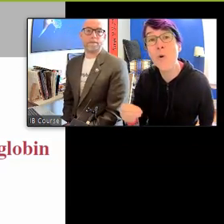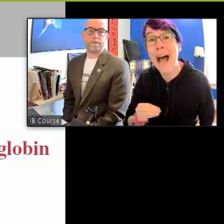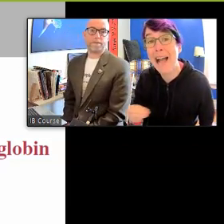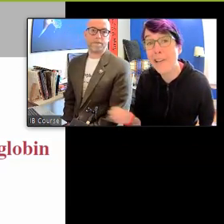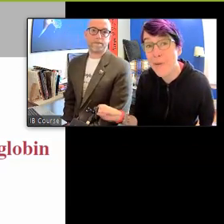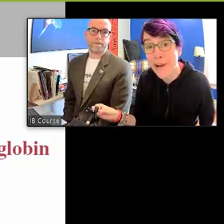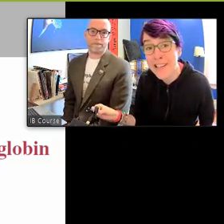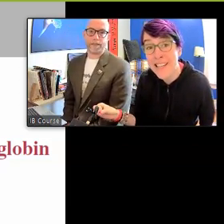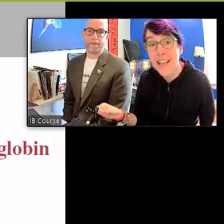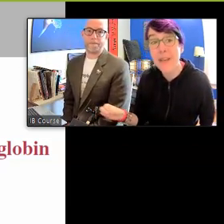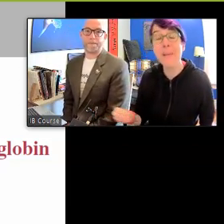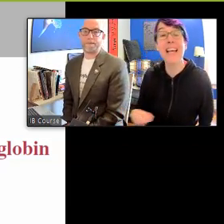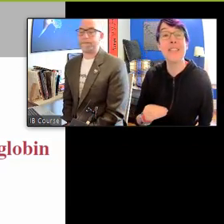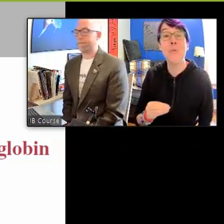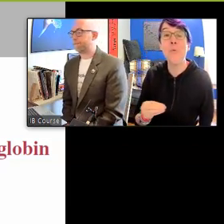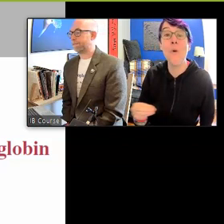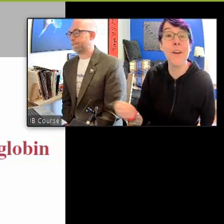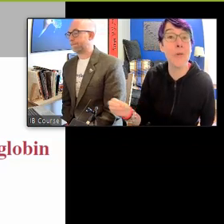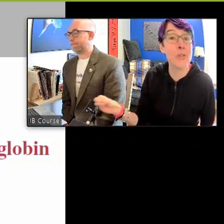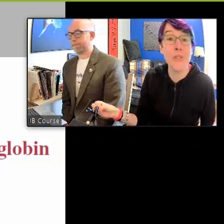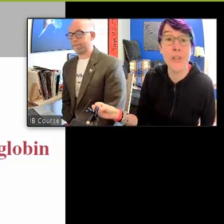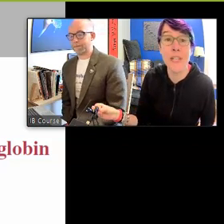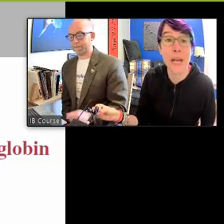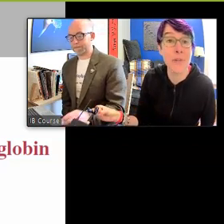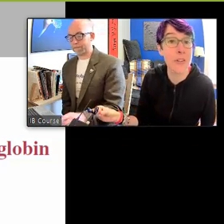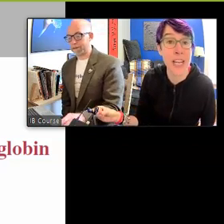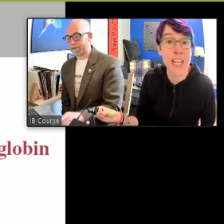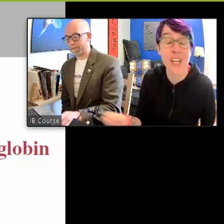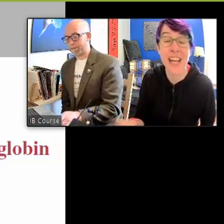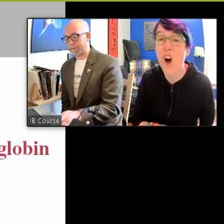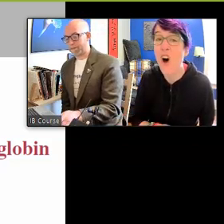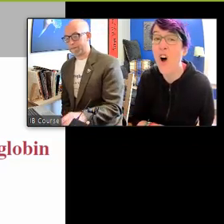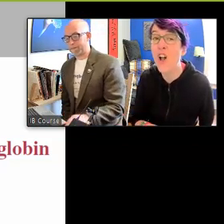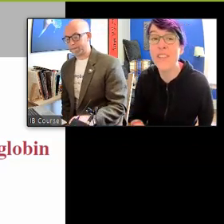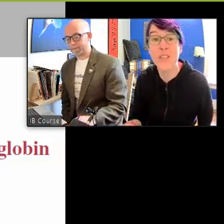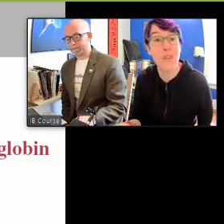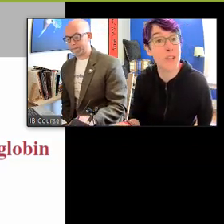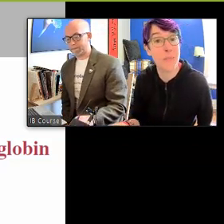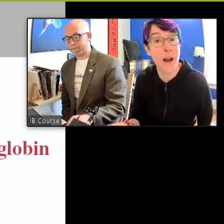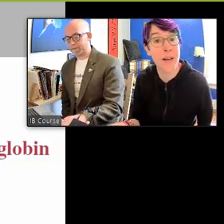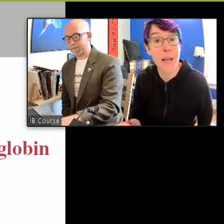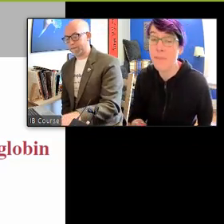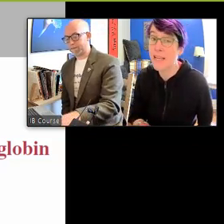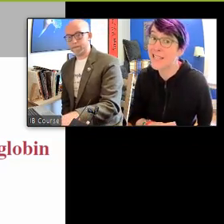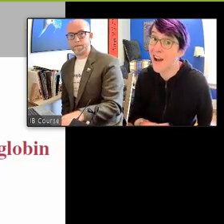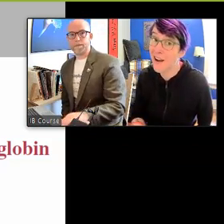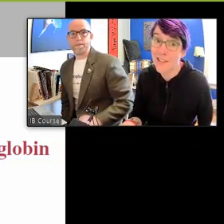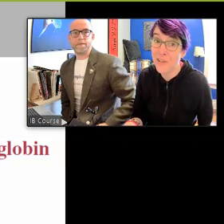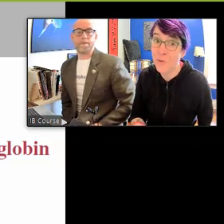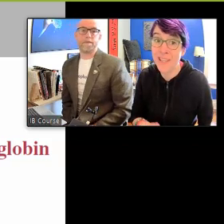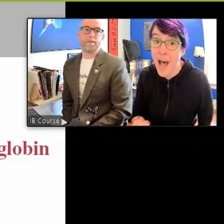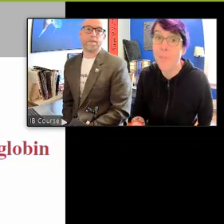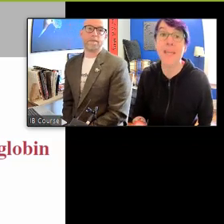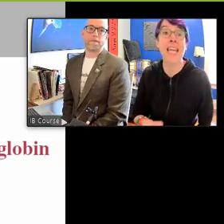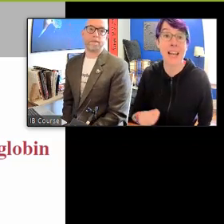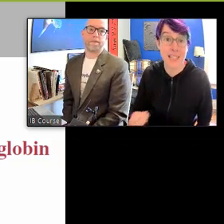so accurate because 1 or 2 degree temperature change and all of this falls apart because the oxygen